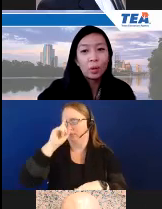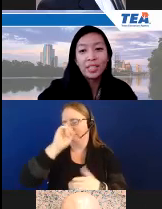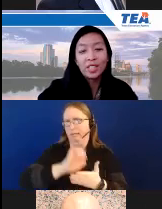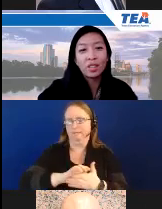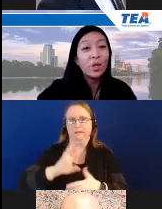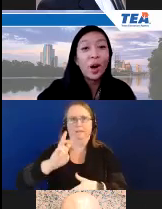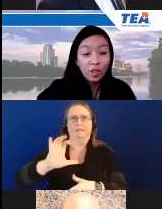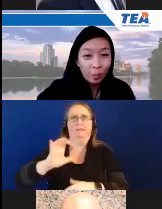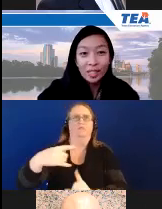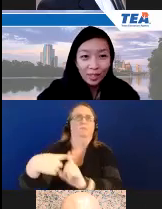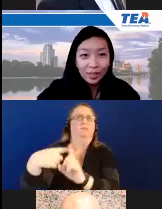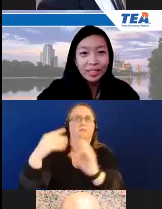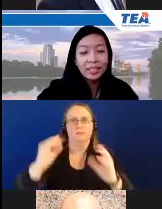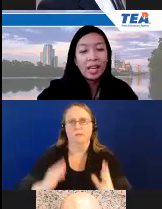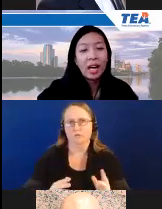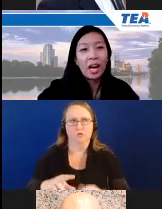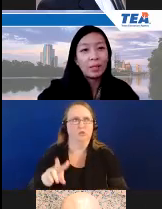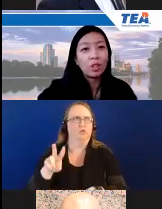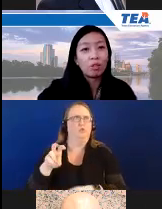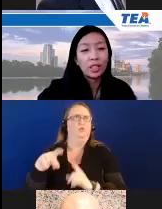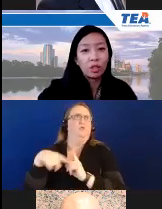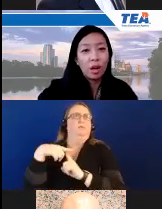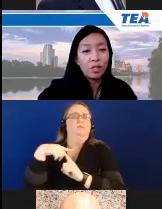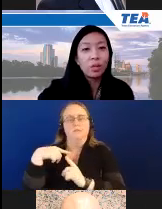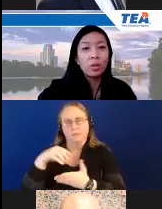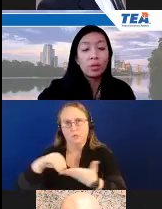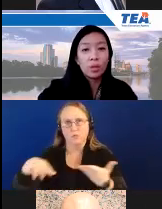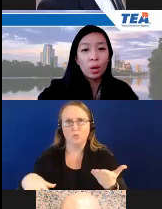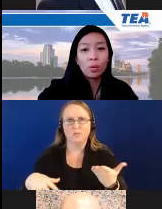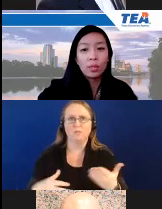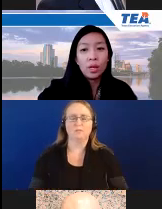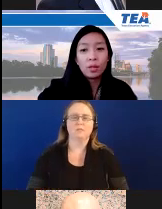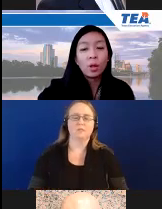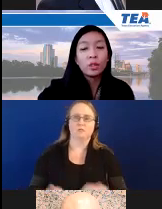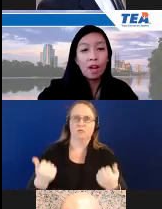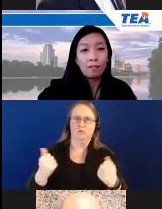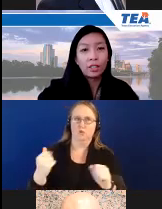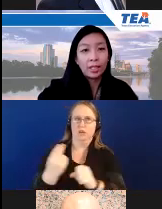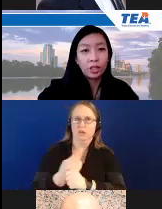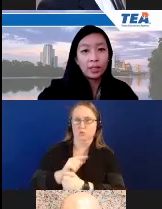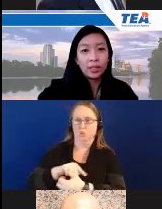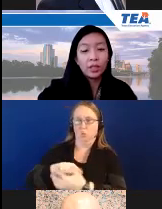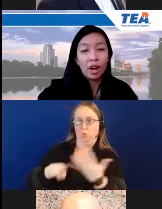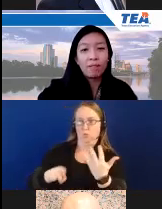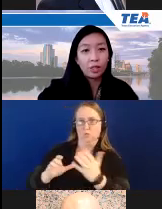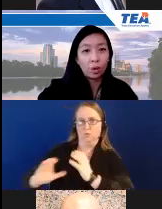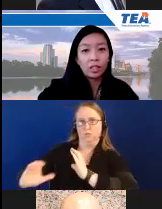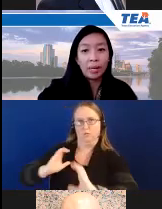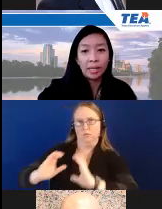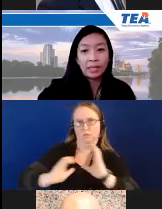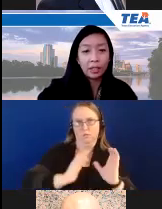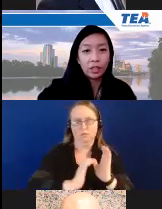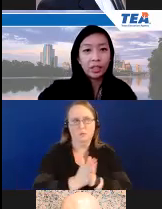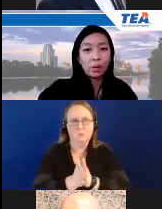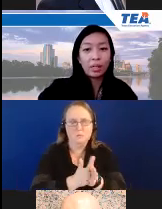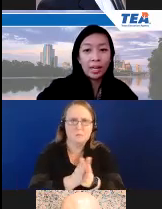this point, 200 plus students. And so I've really tried to use those conversations to drive us towards